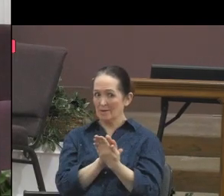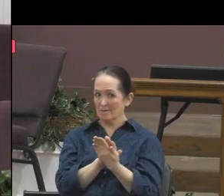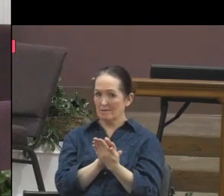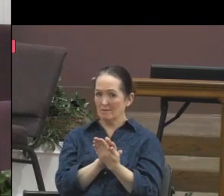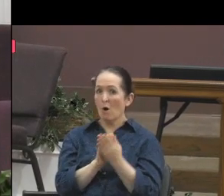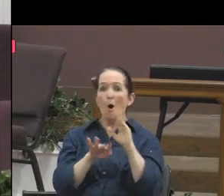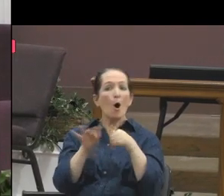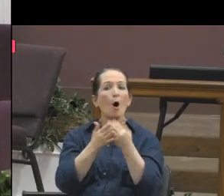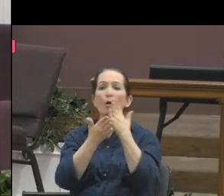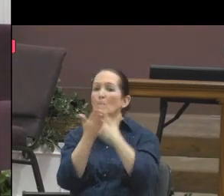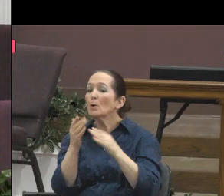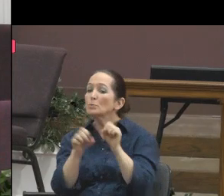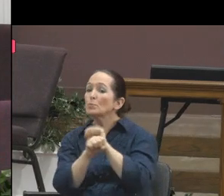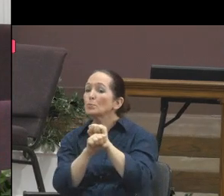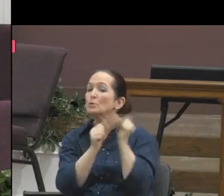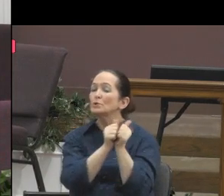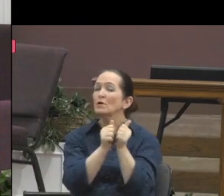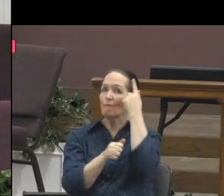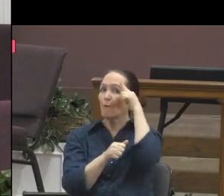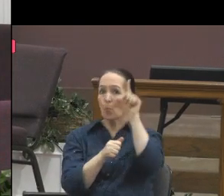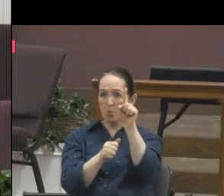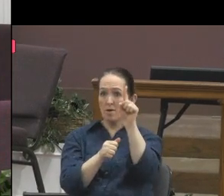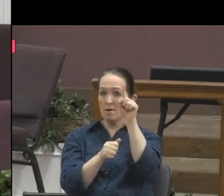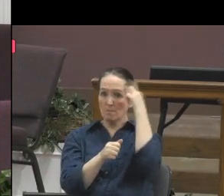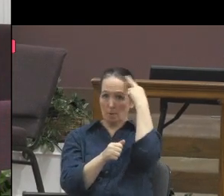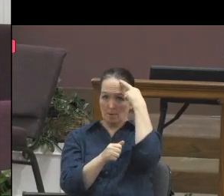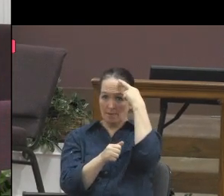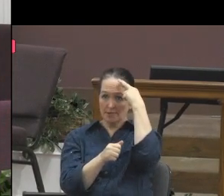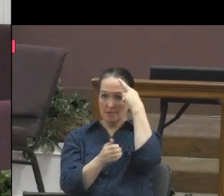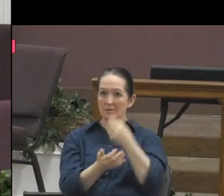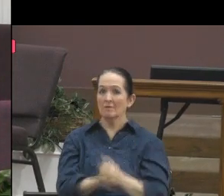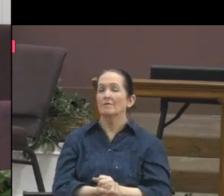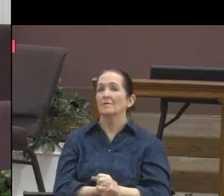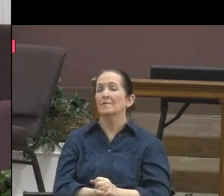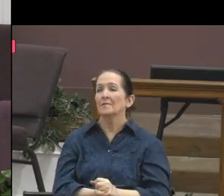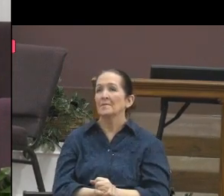All the parts working together for one purpose.